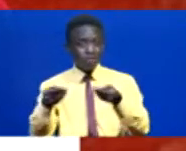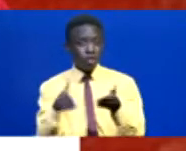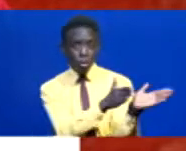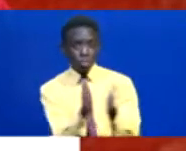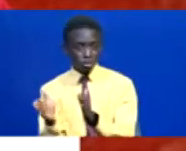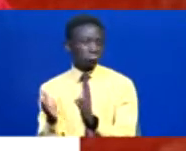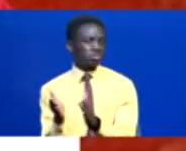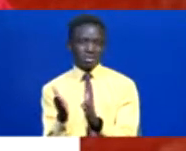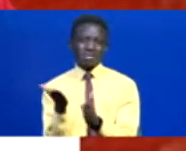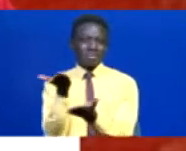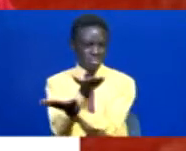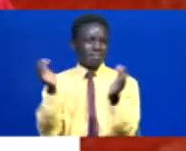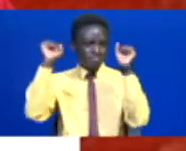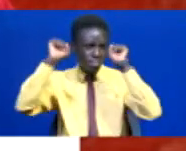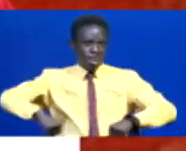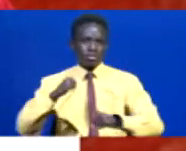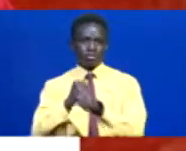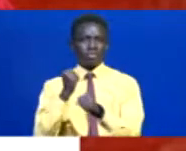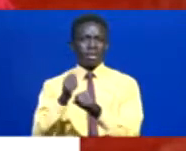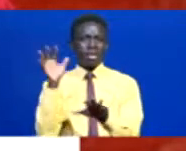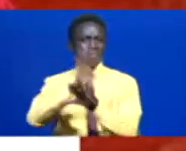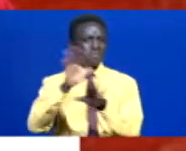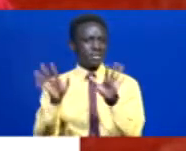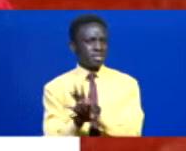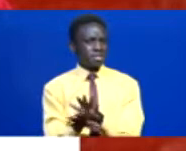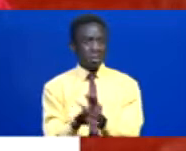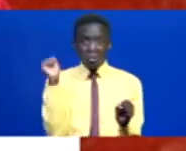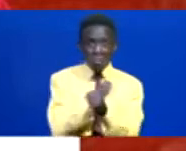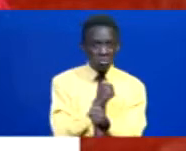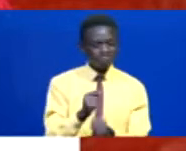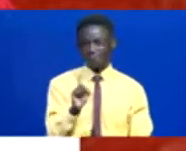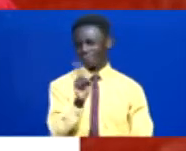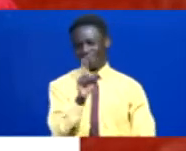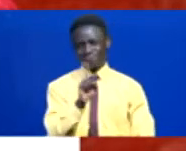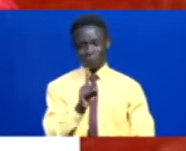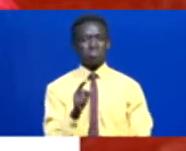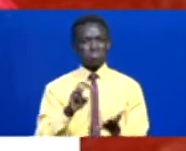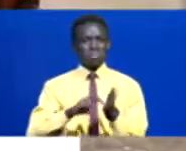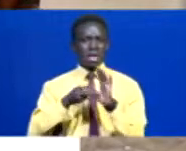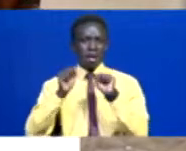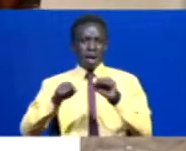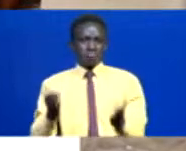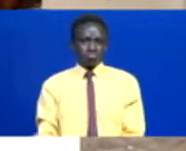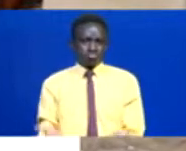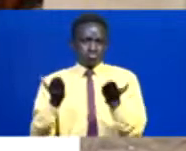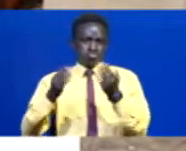fanya. Wamesoma kama hapa, sasa tumesoma, tutaweza kujiendelesha kimaisha.